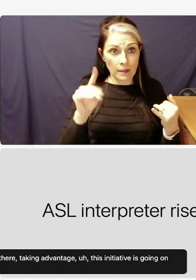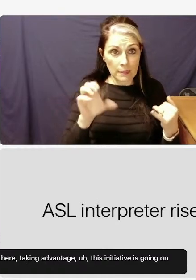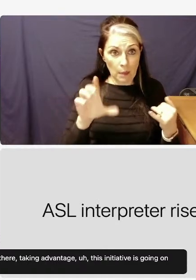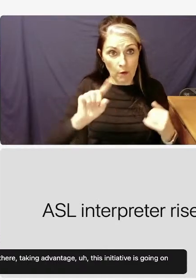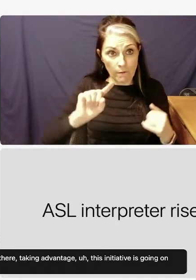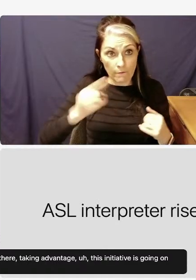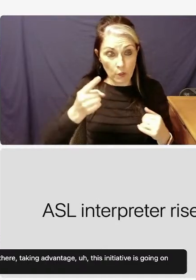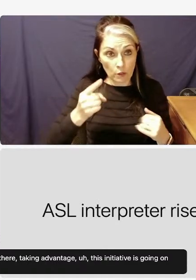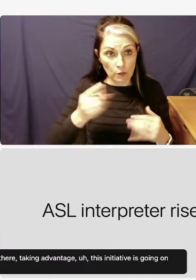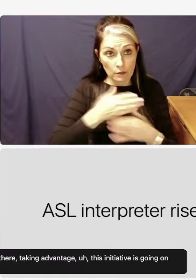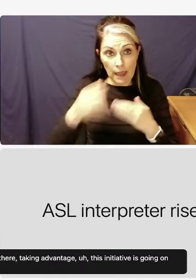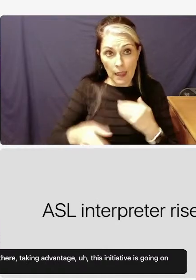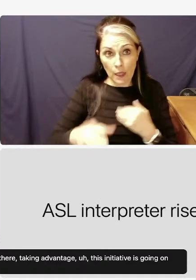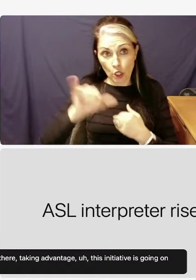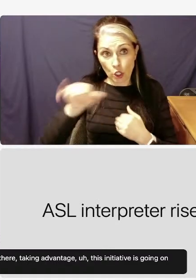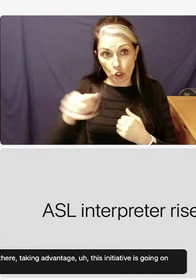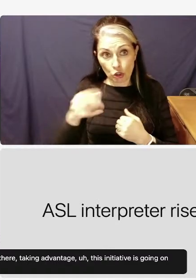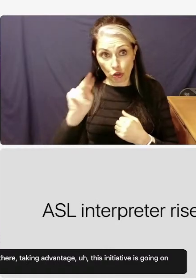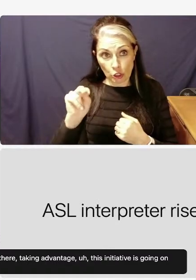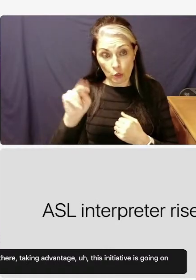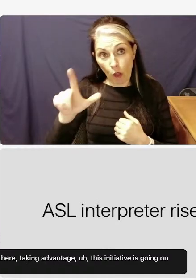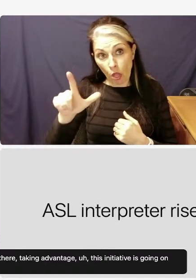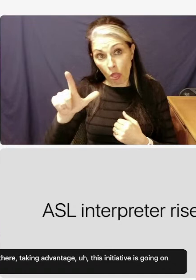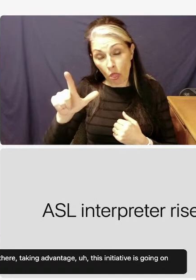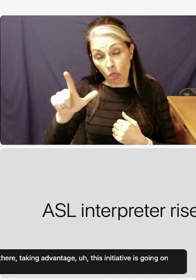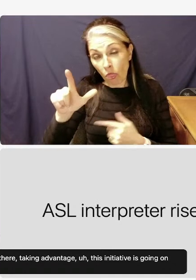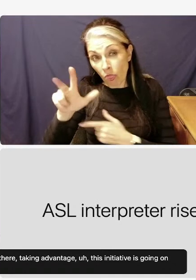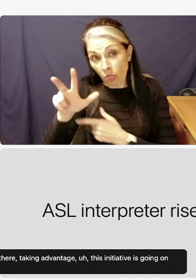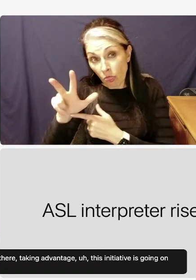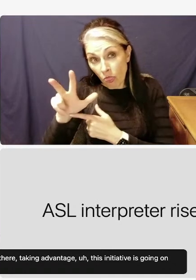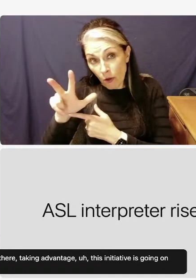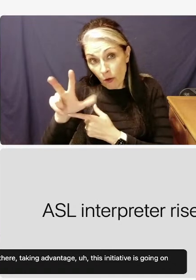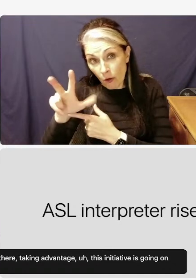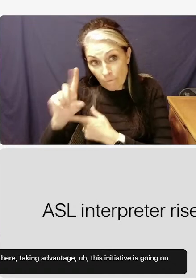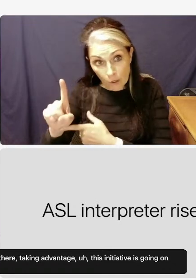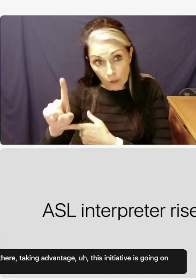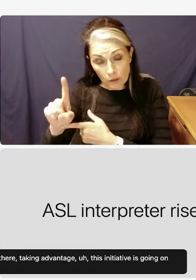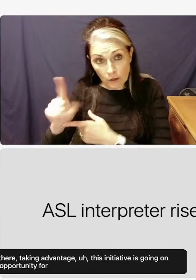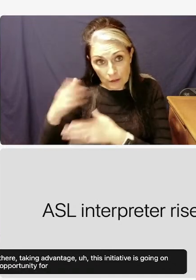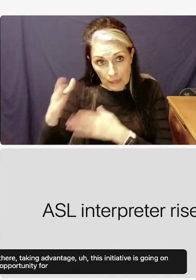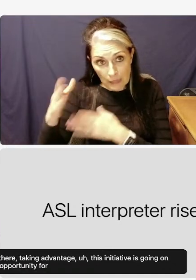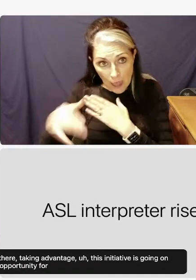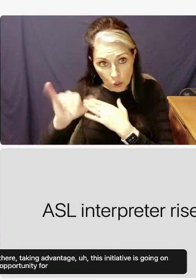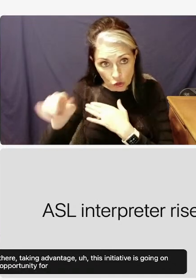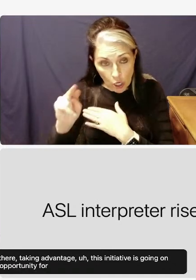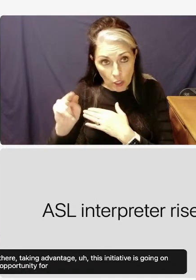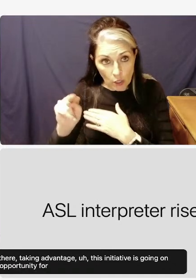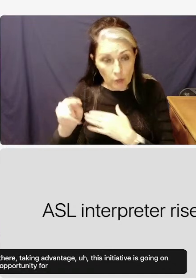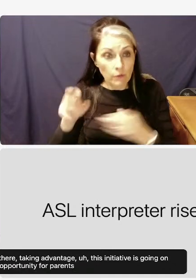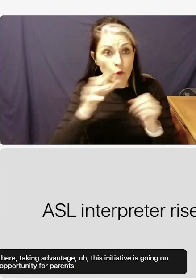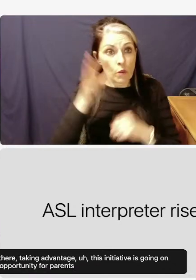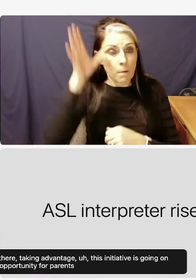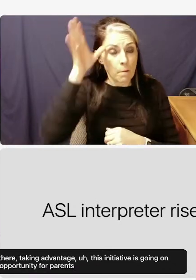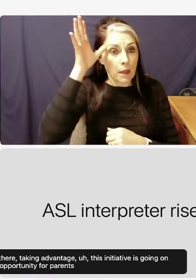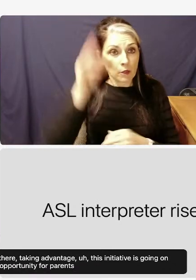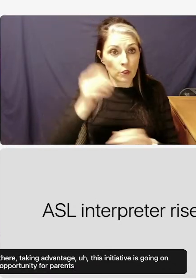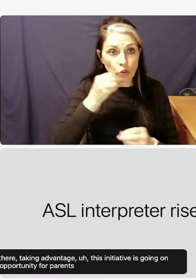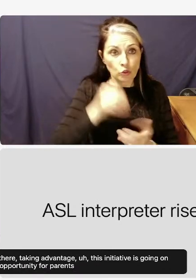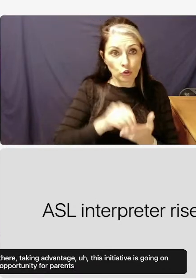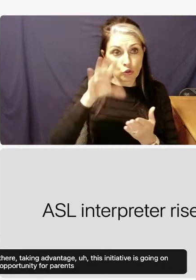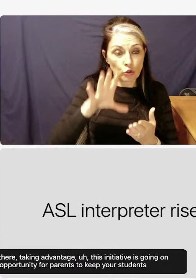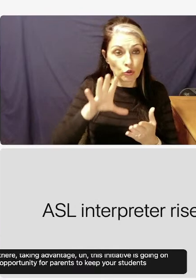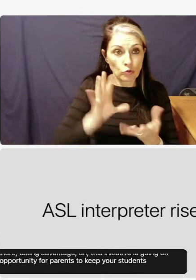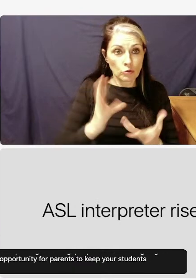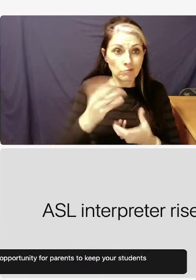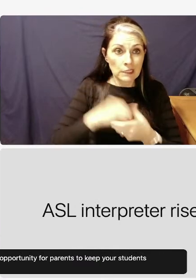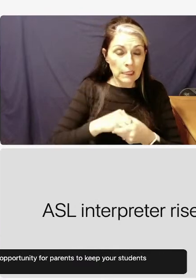and and we'll let january 31st uh so this is a great opportunity for parents uh to keep your students engaged and entertained by